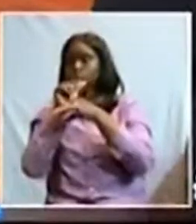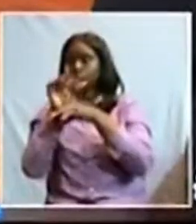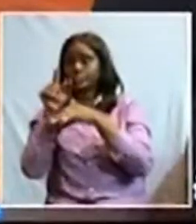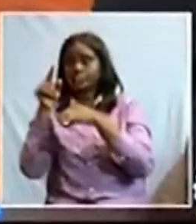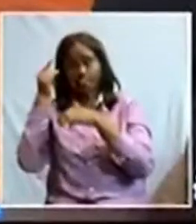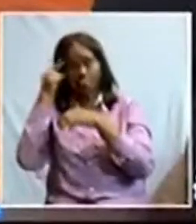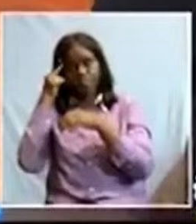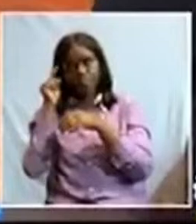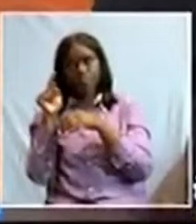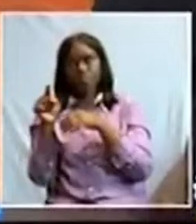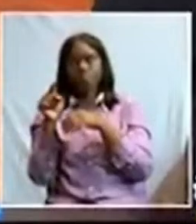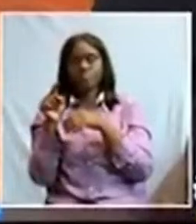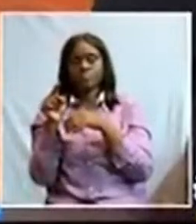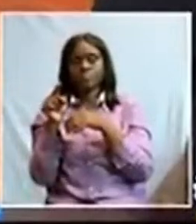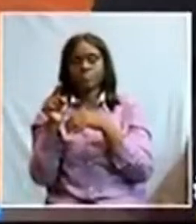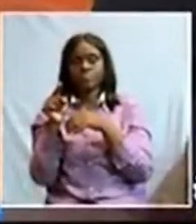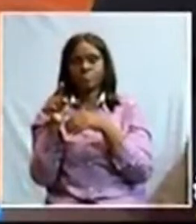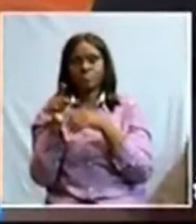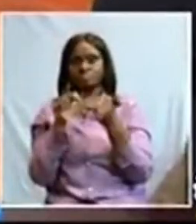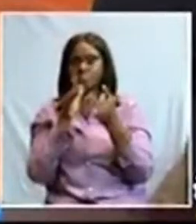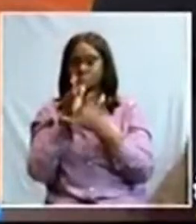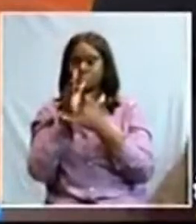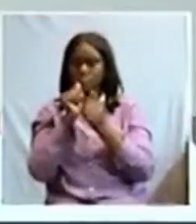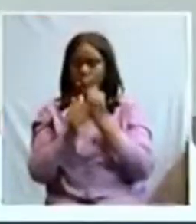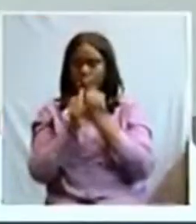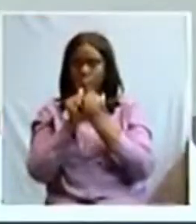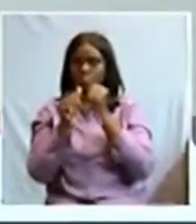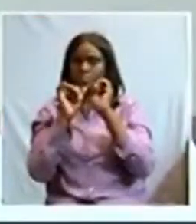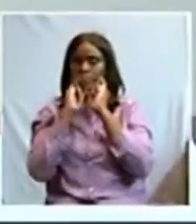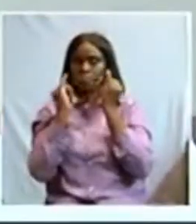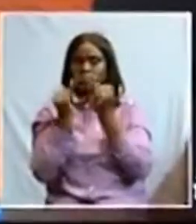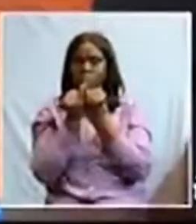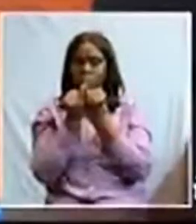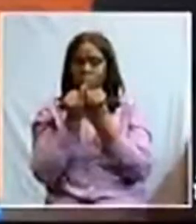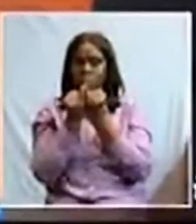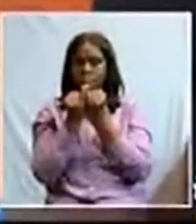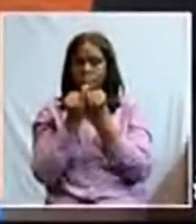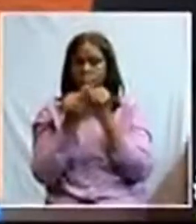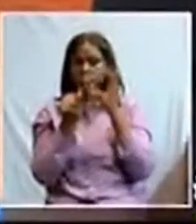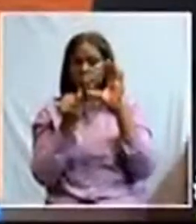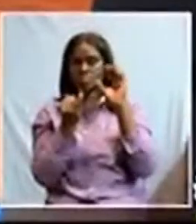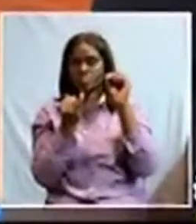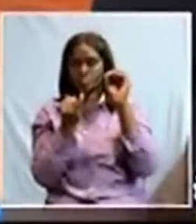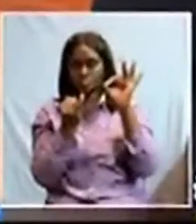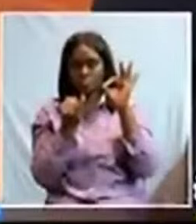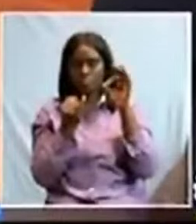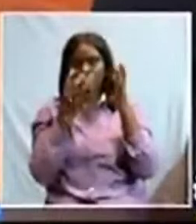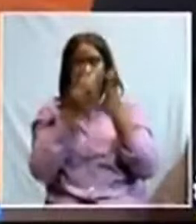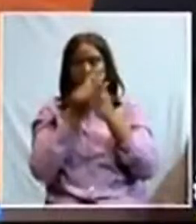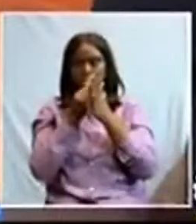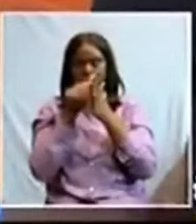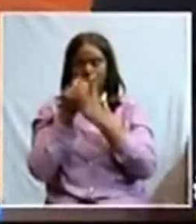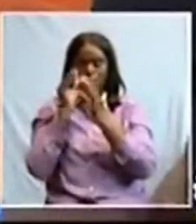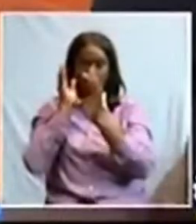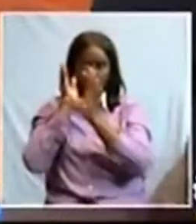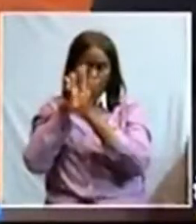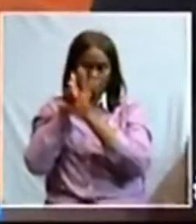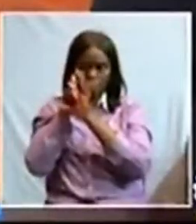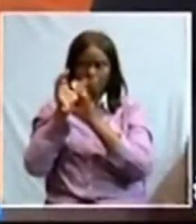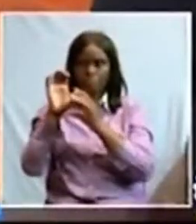the government. Through which institution? The council, that's the CDF account. It is sent to the CDF